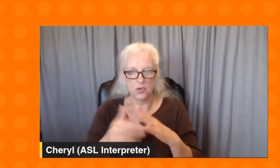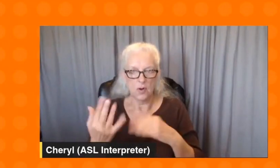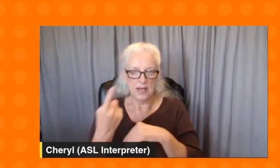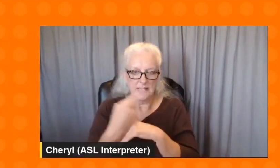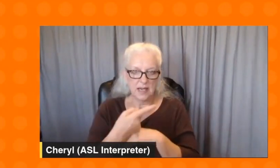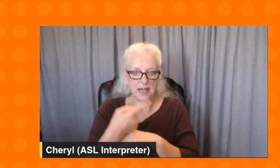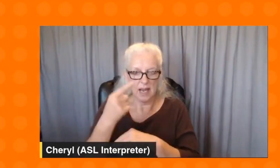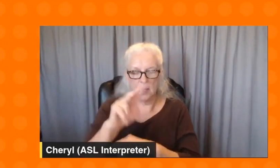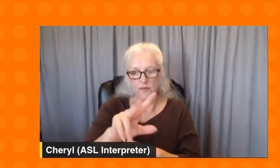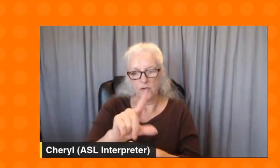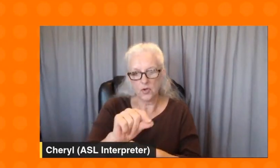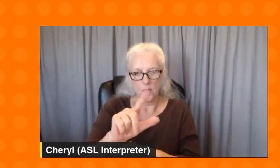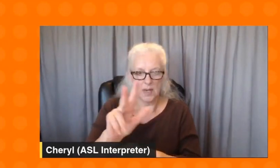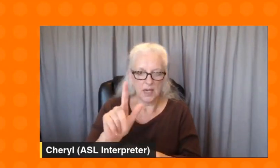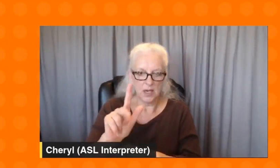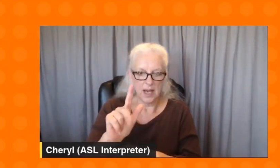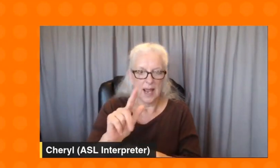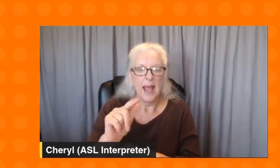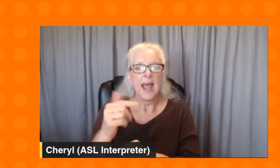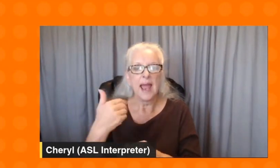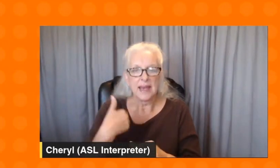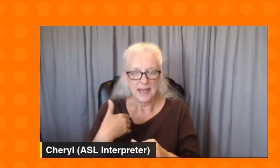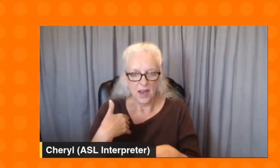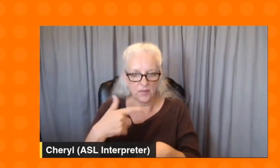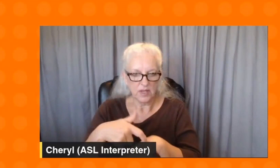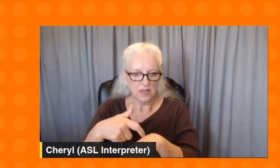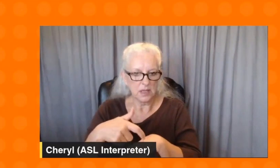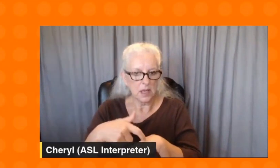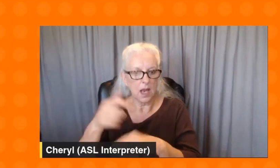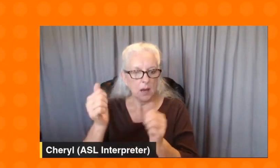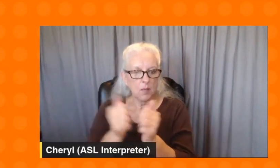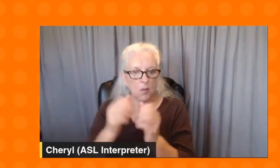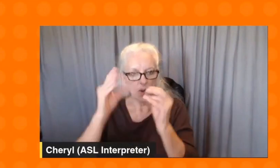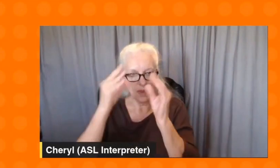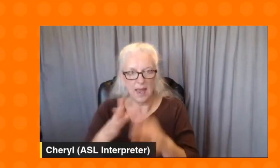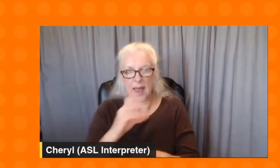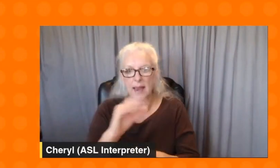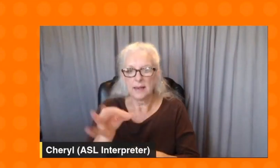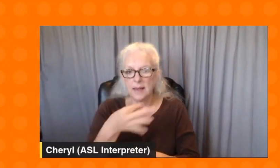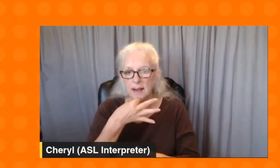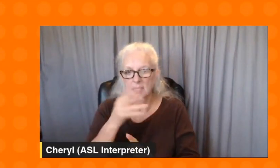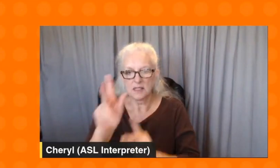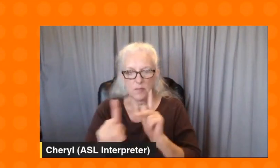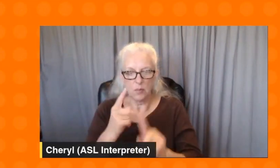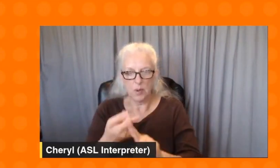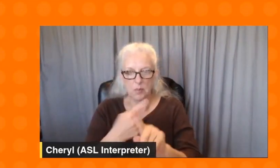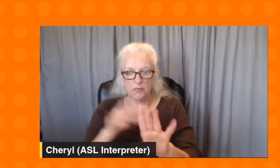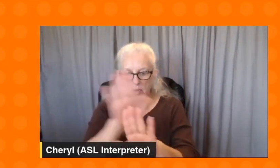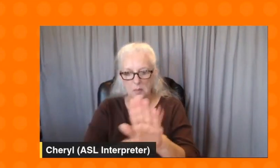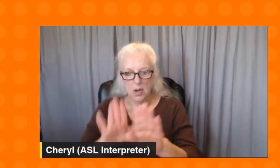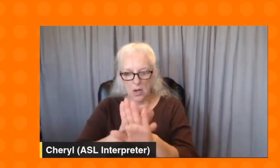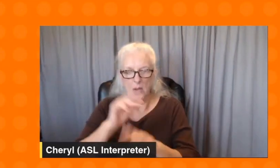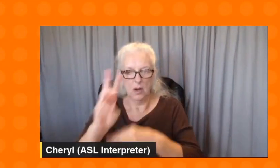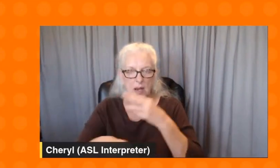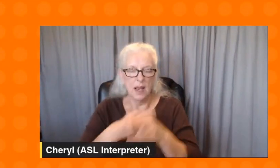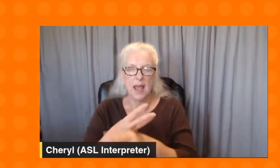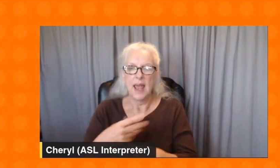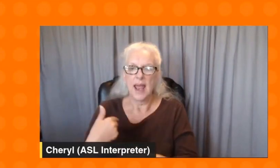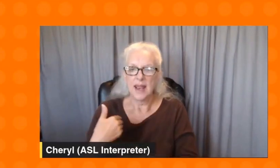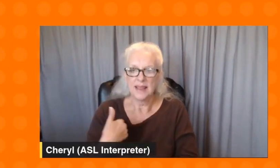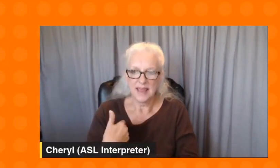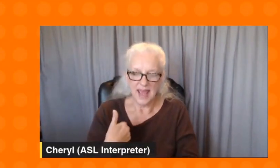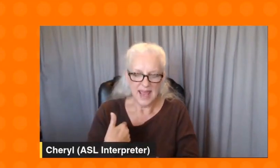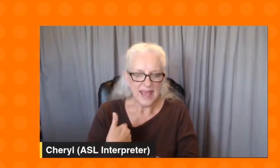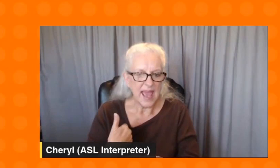making the time to connect with educators and experts from all over the world who share the same passion and believe in the power